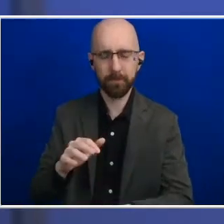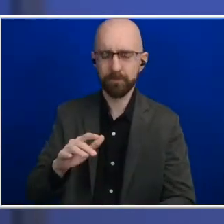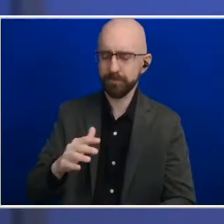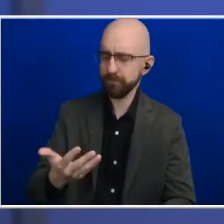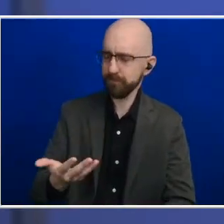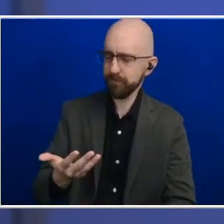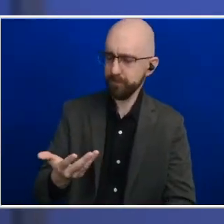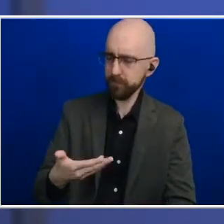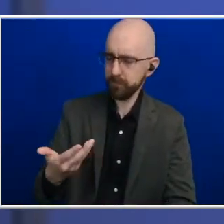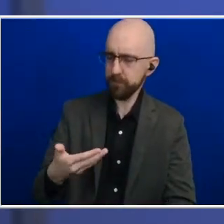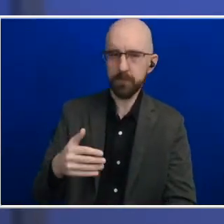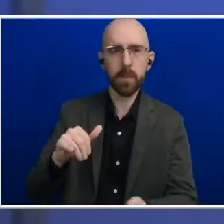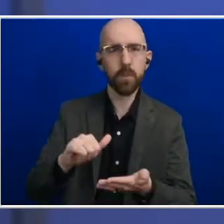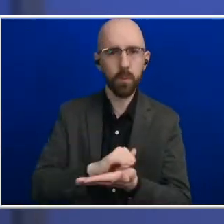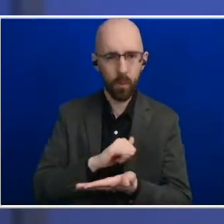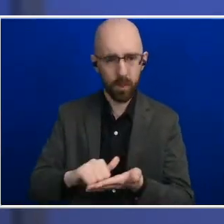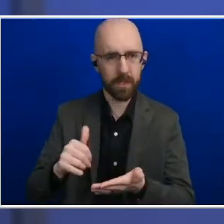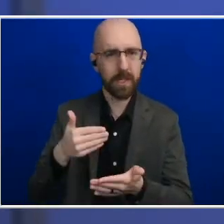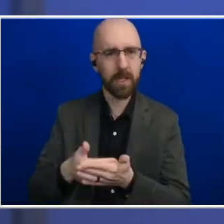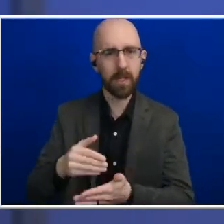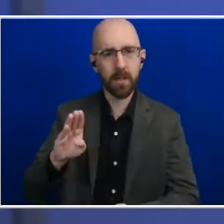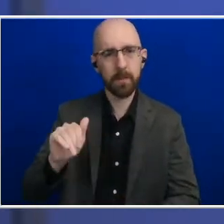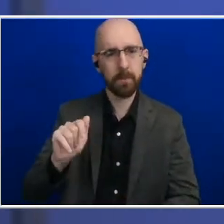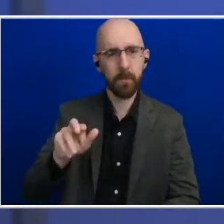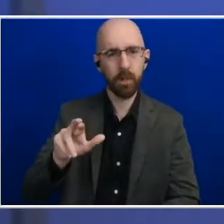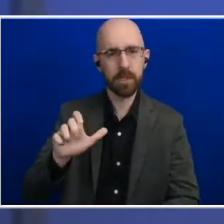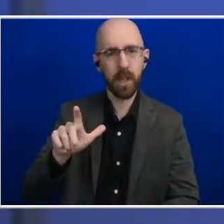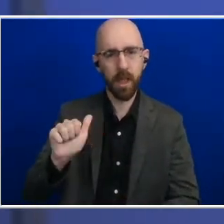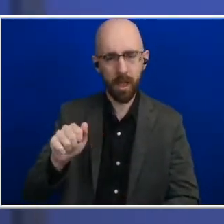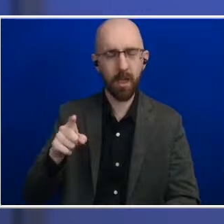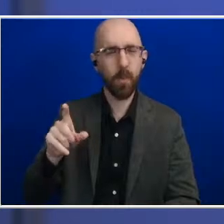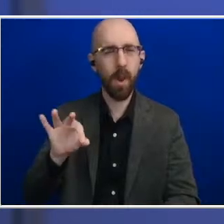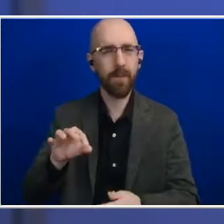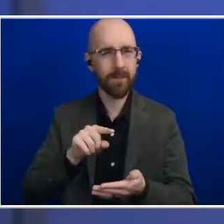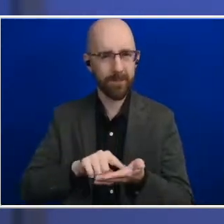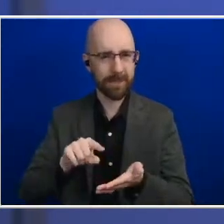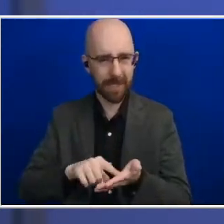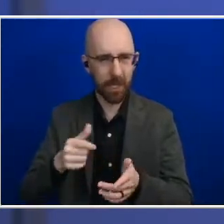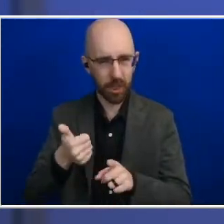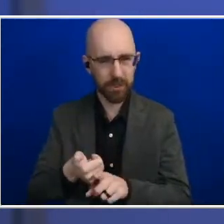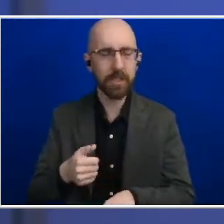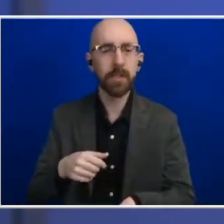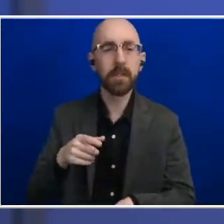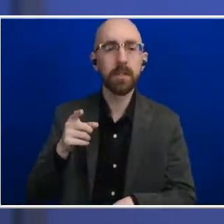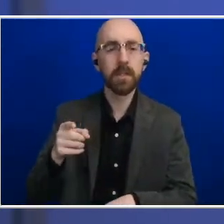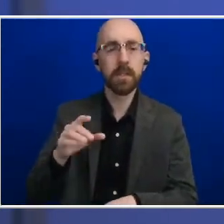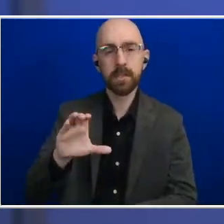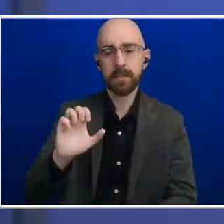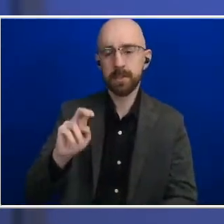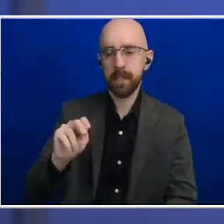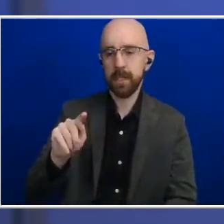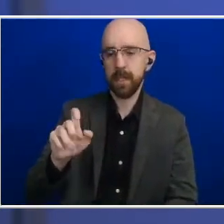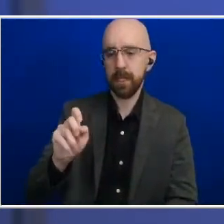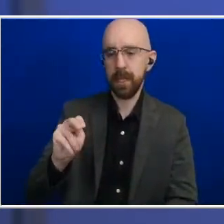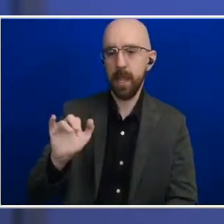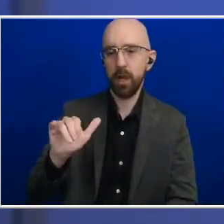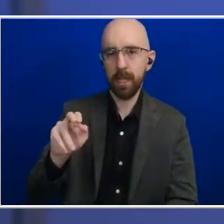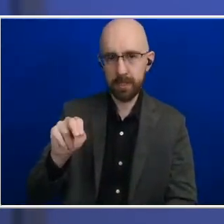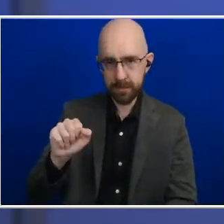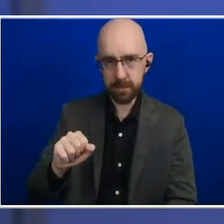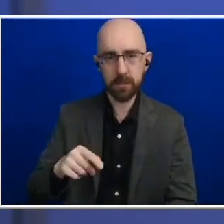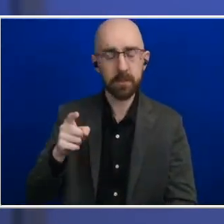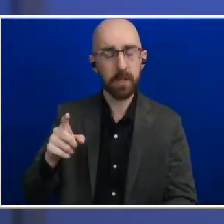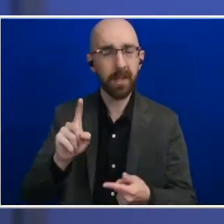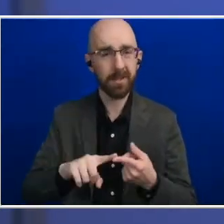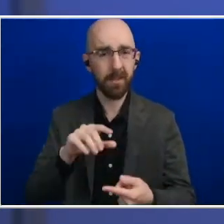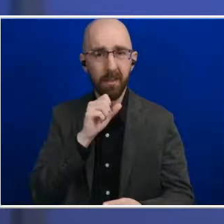New York. Near Barzilai is one of the investigators, where they're looking at centenarians. And it turns out that until the ages of